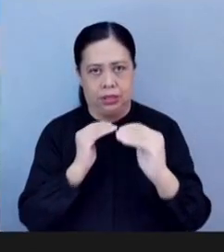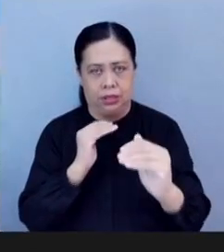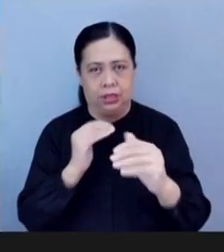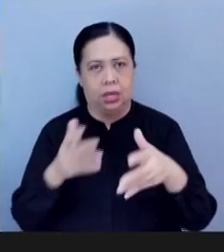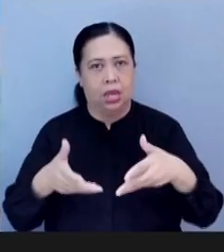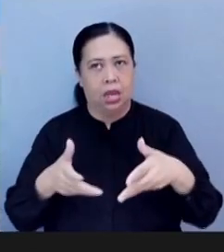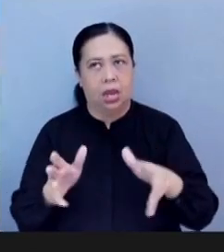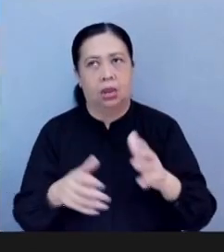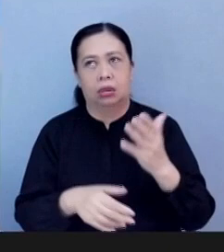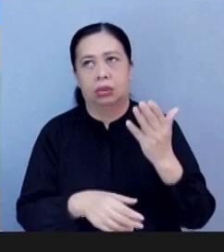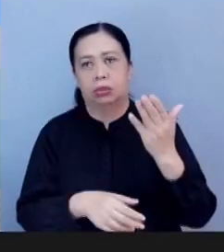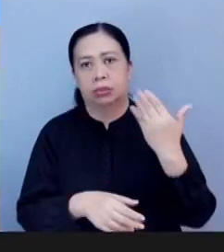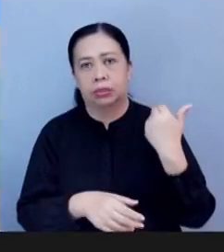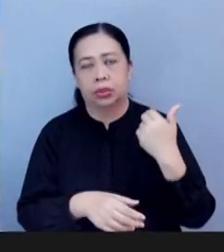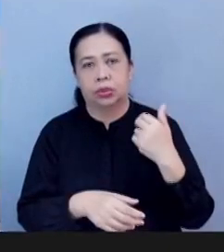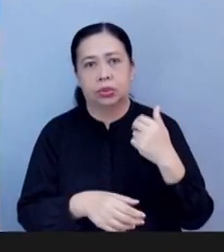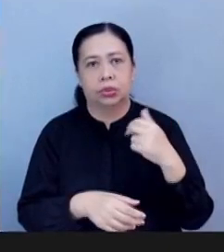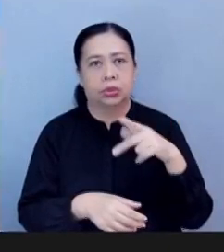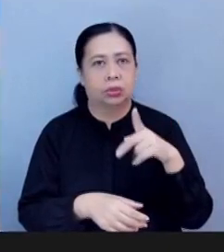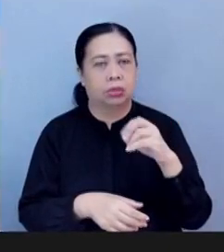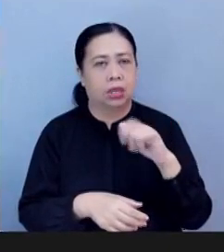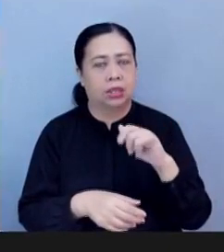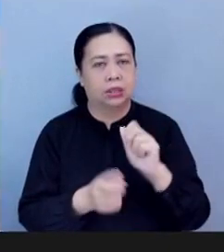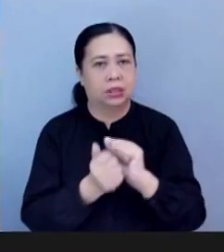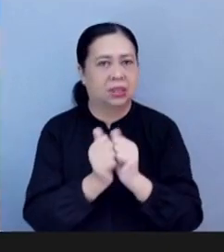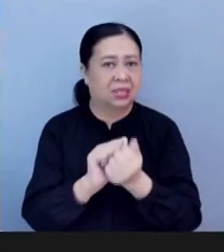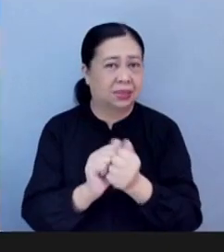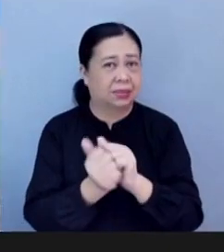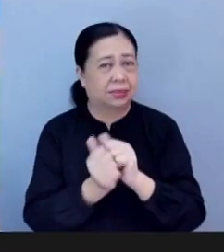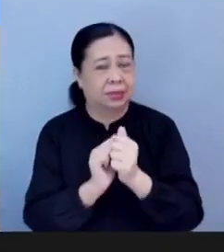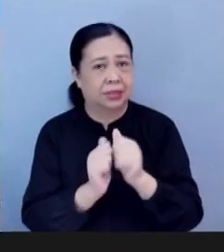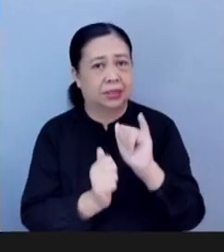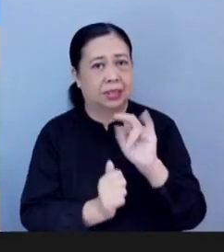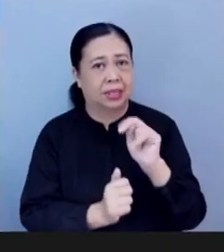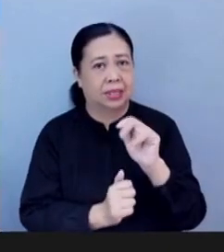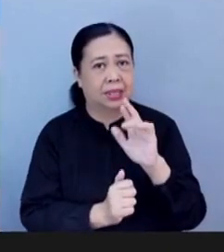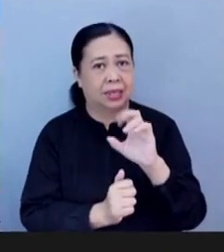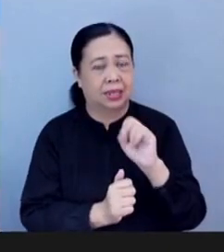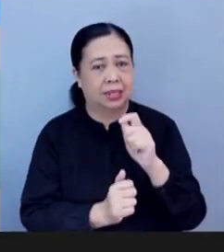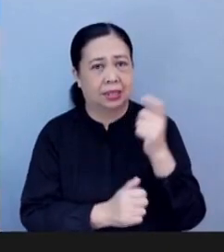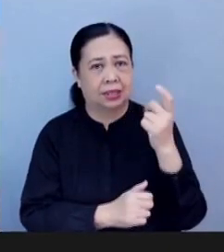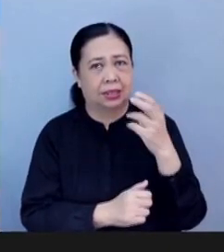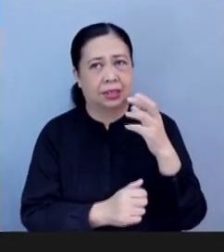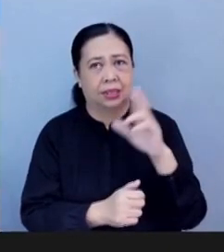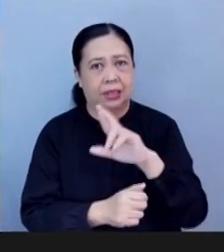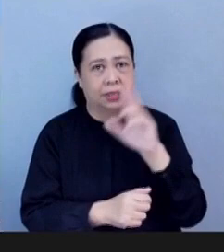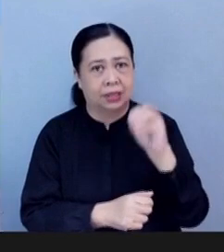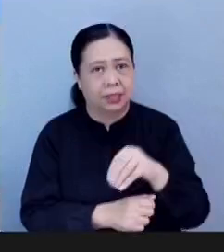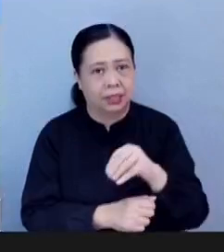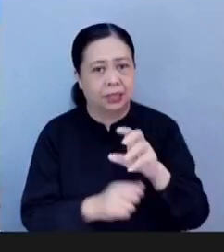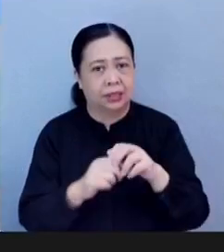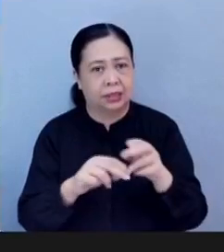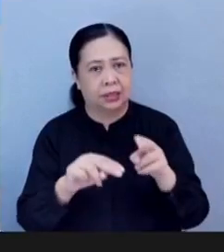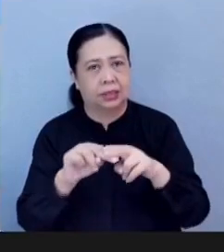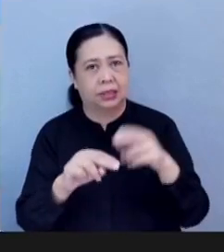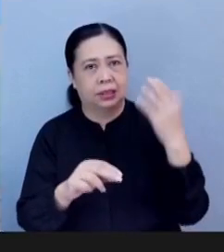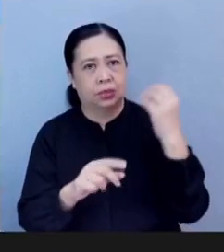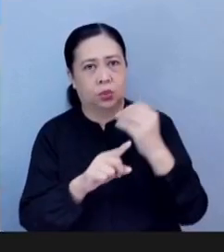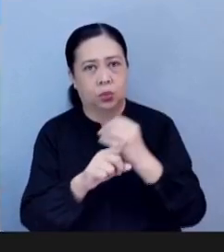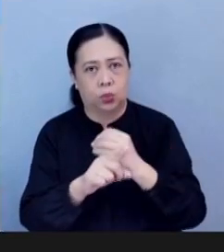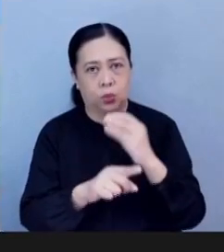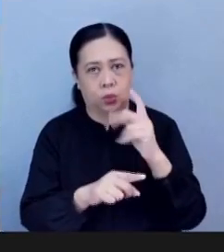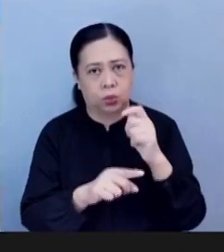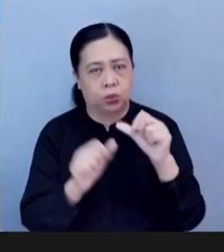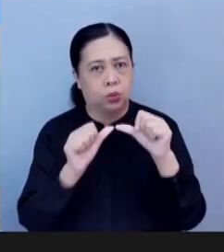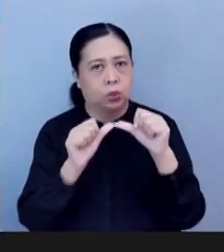previous policy interest rate adjustments, including the interest rate increase in October, to